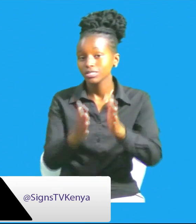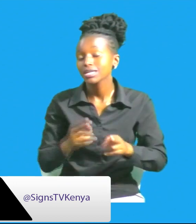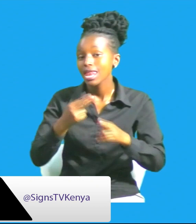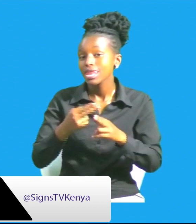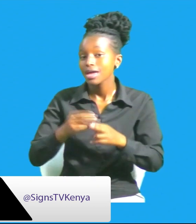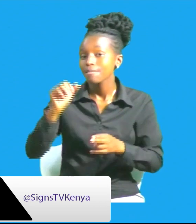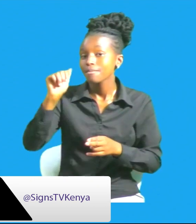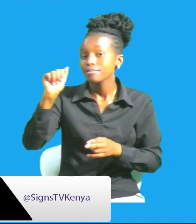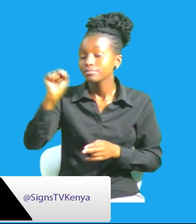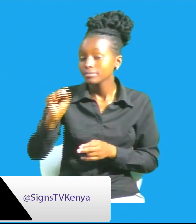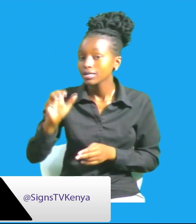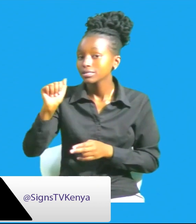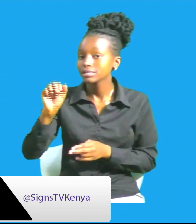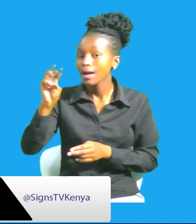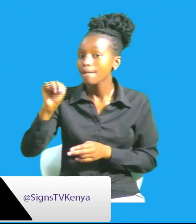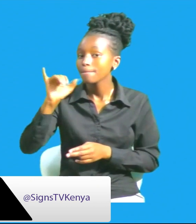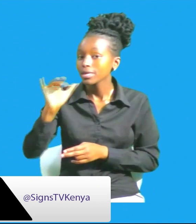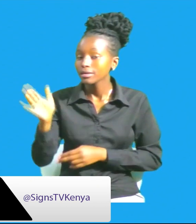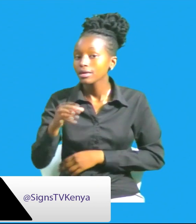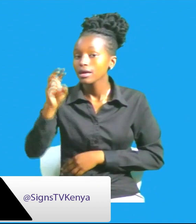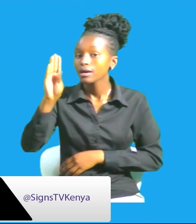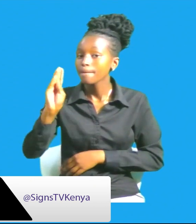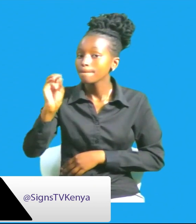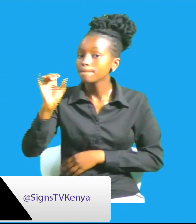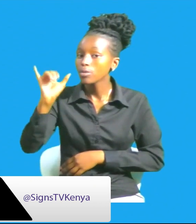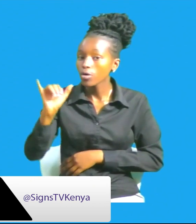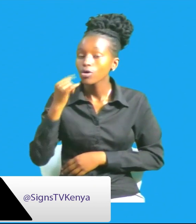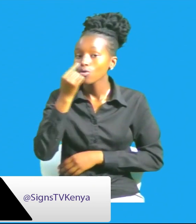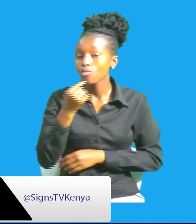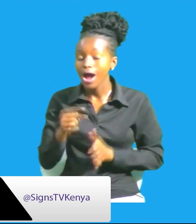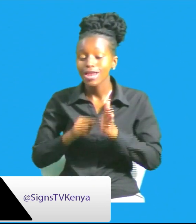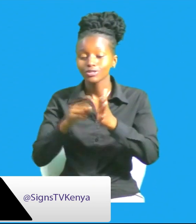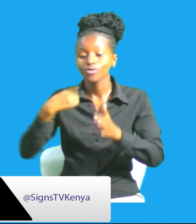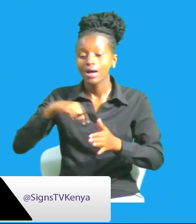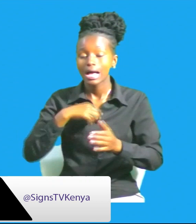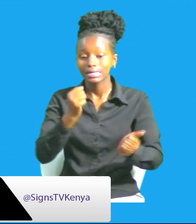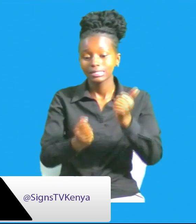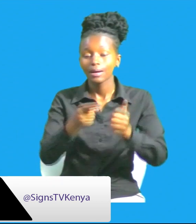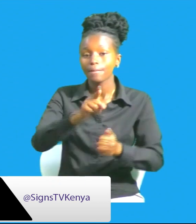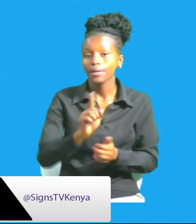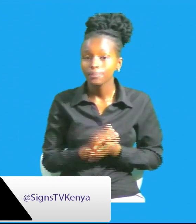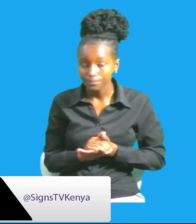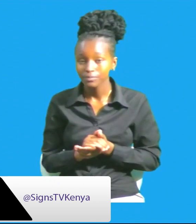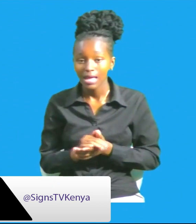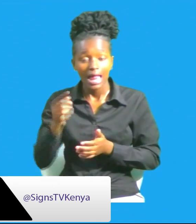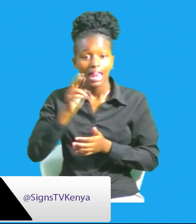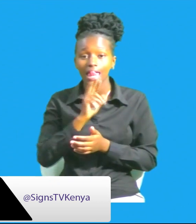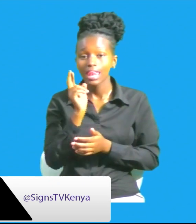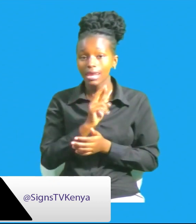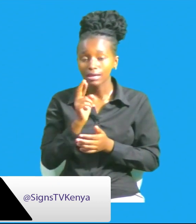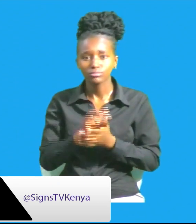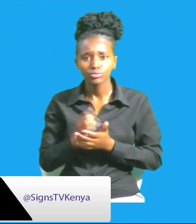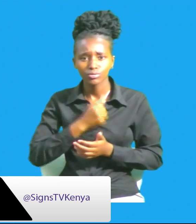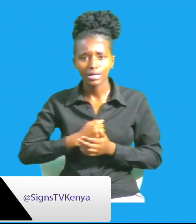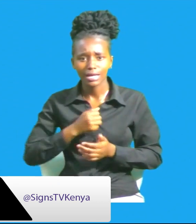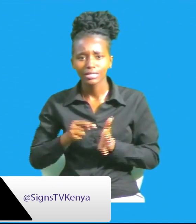samidoh. Samidoh was flaunting his new MSCHF big red boots. Yeah,